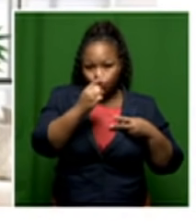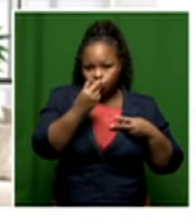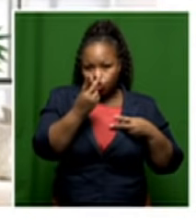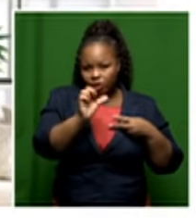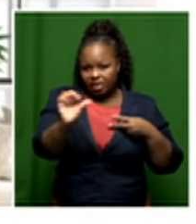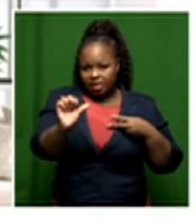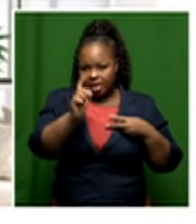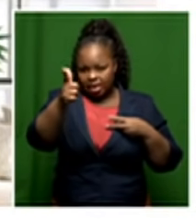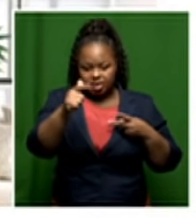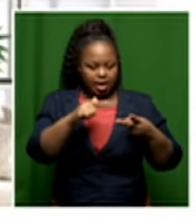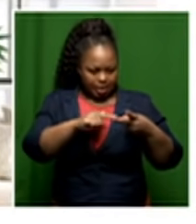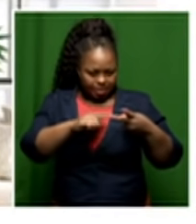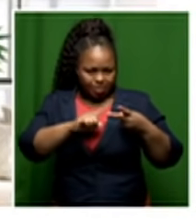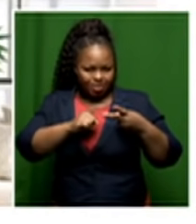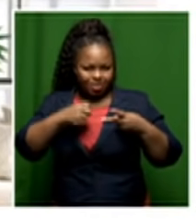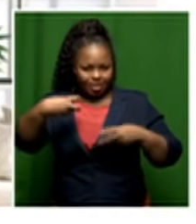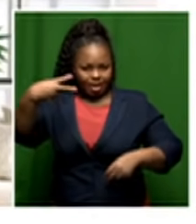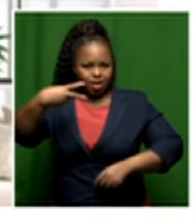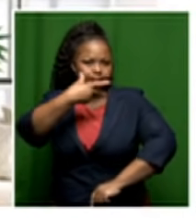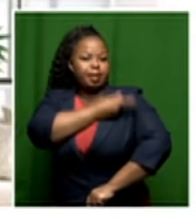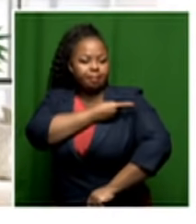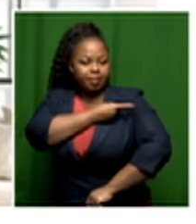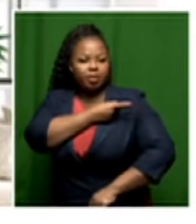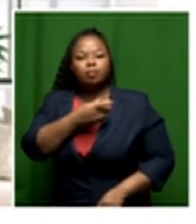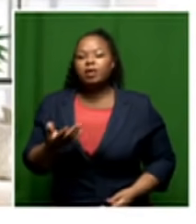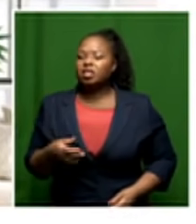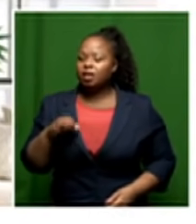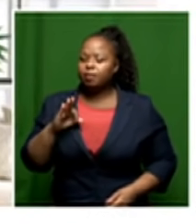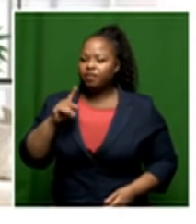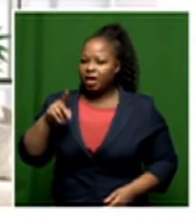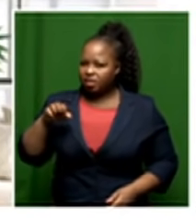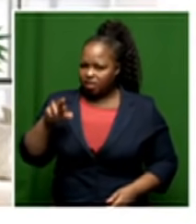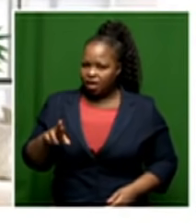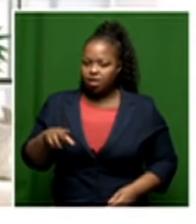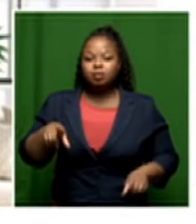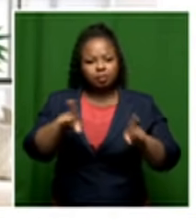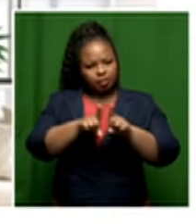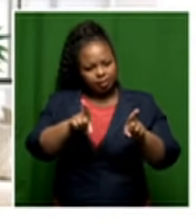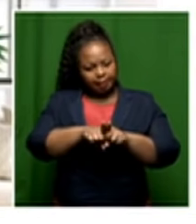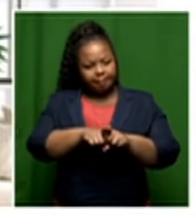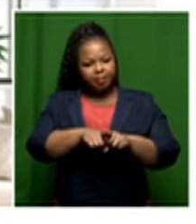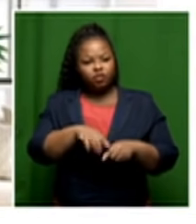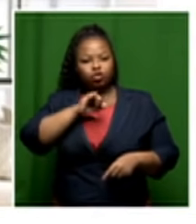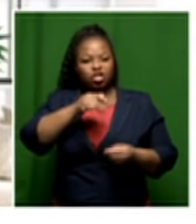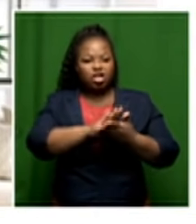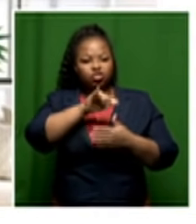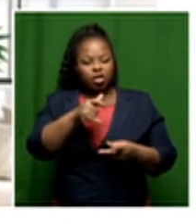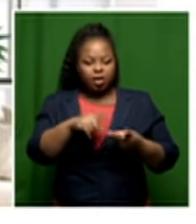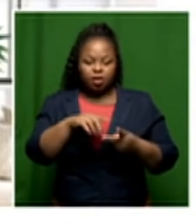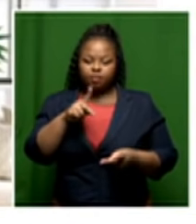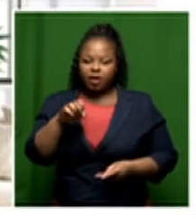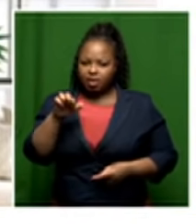2 weeks after you've had your single shot. For Pfizer, 2 weeks after you've had the second dose. Yeah.